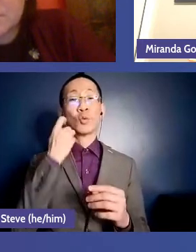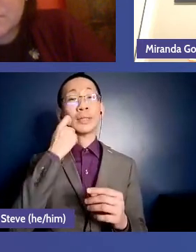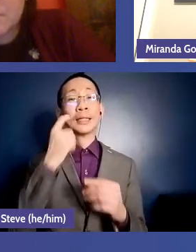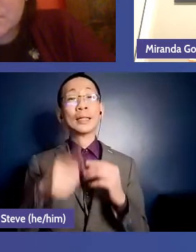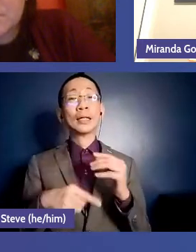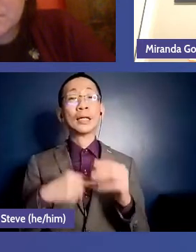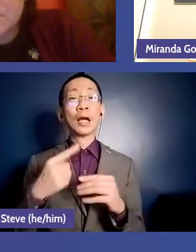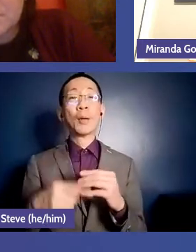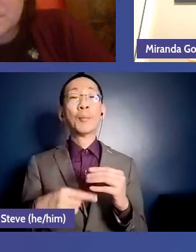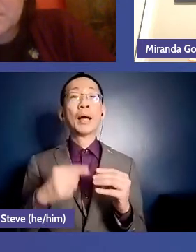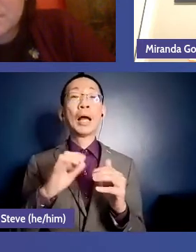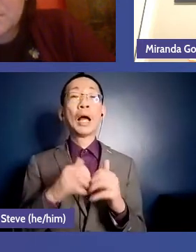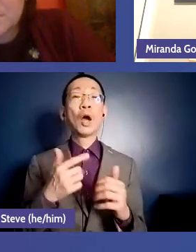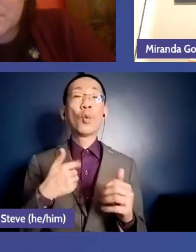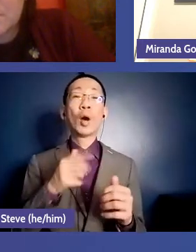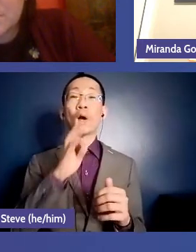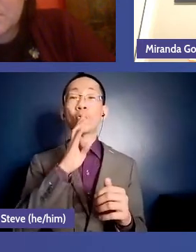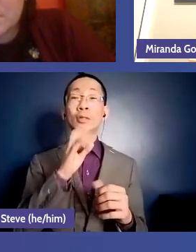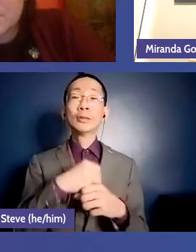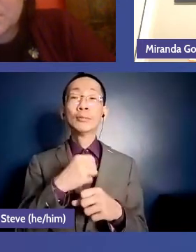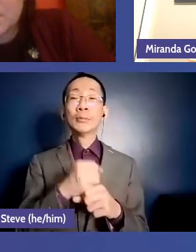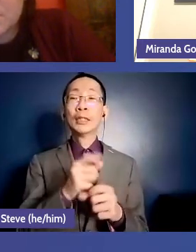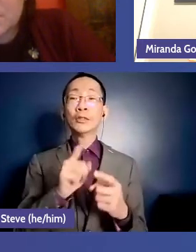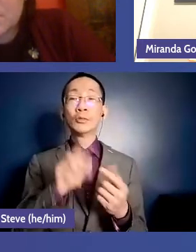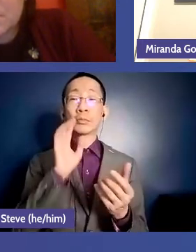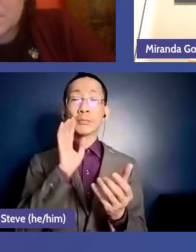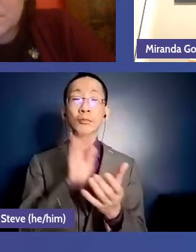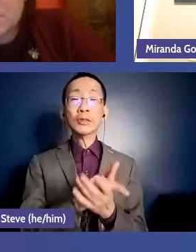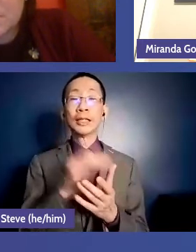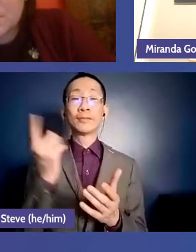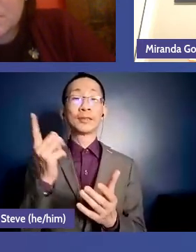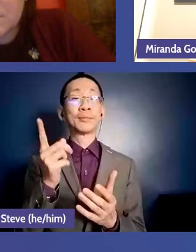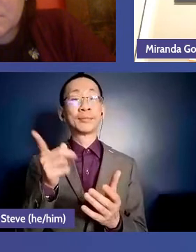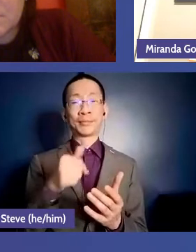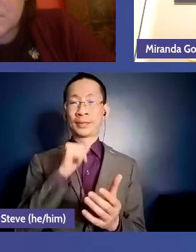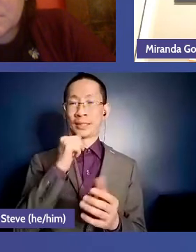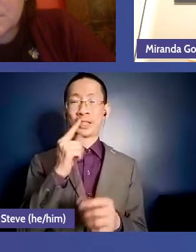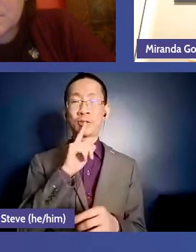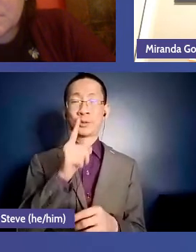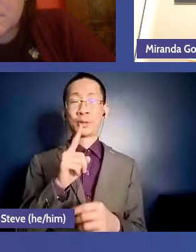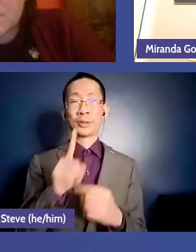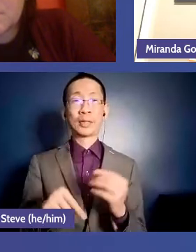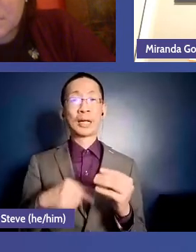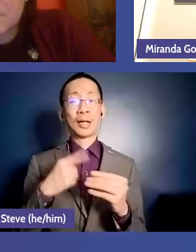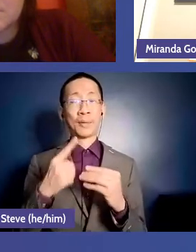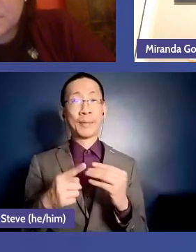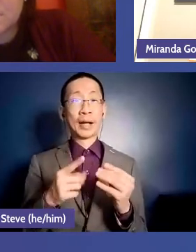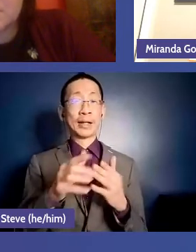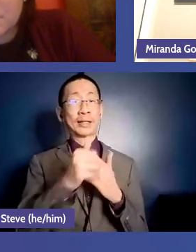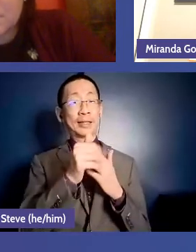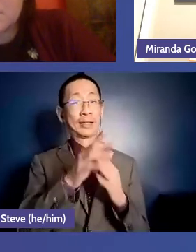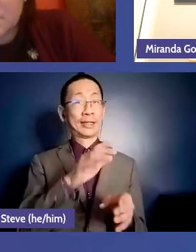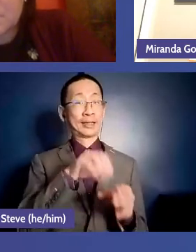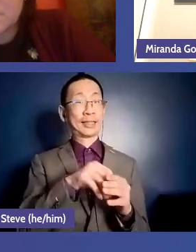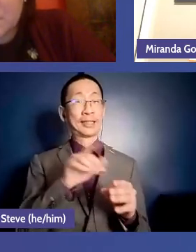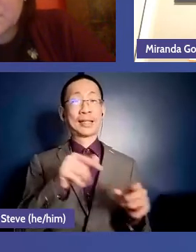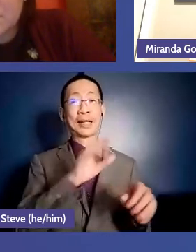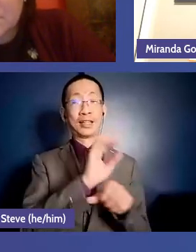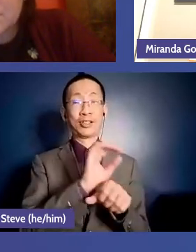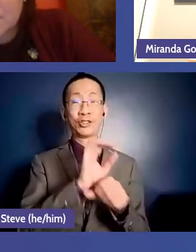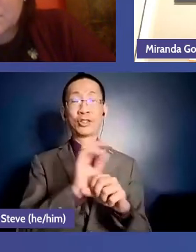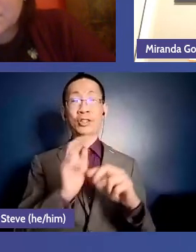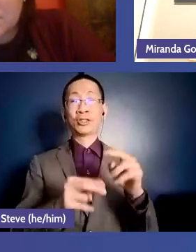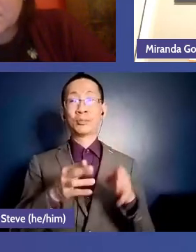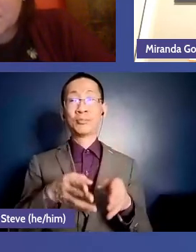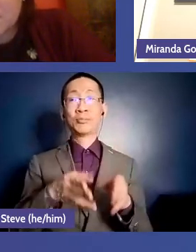how I was made to believe something that was untrue about the leaders inside of these institutions or about